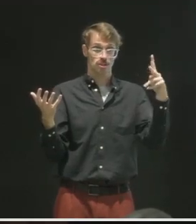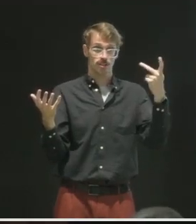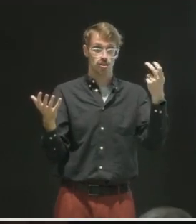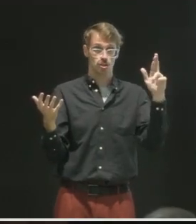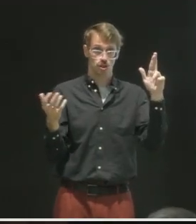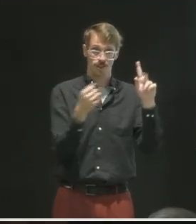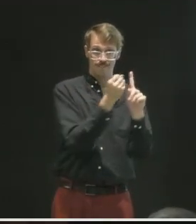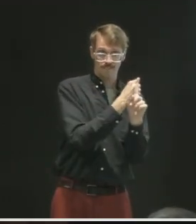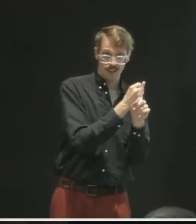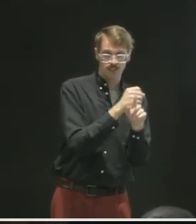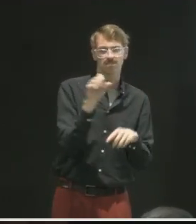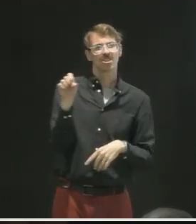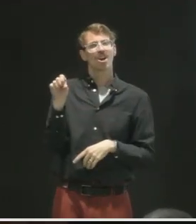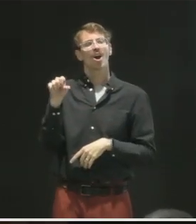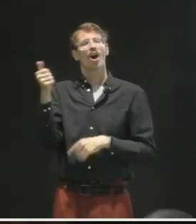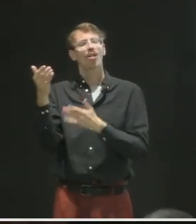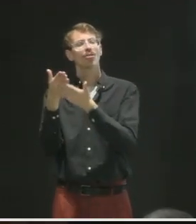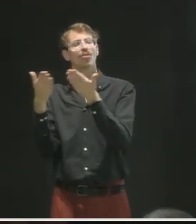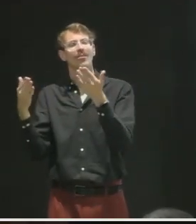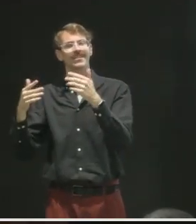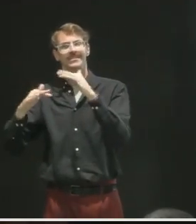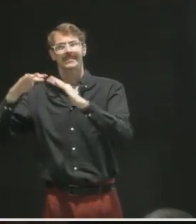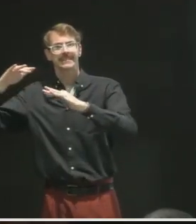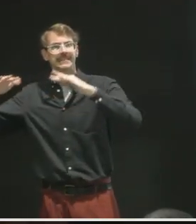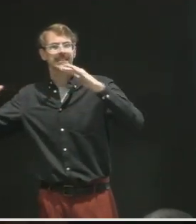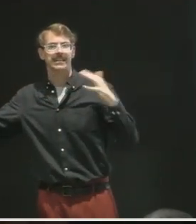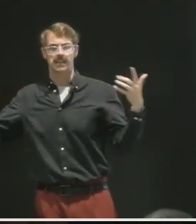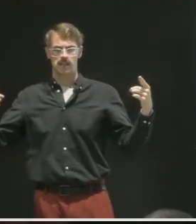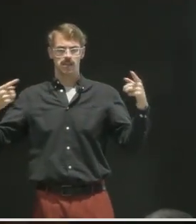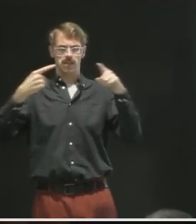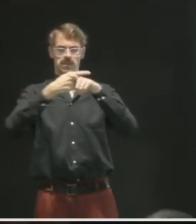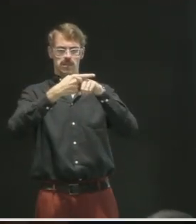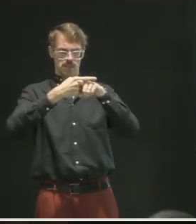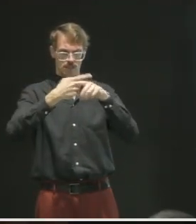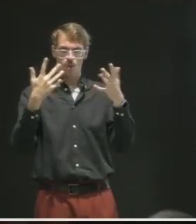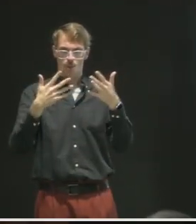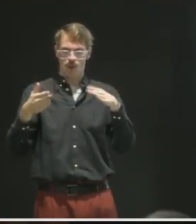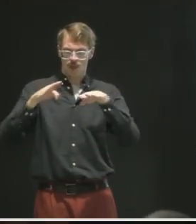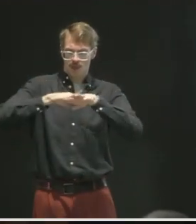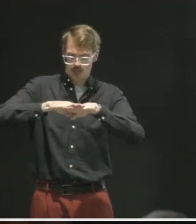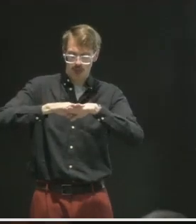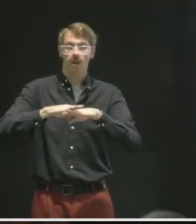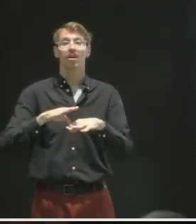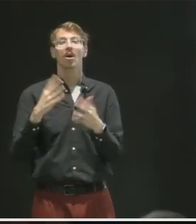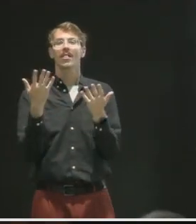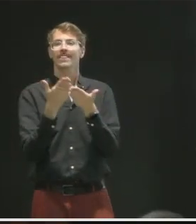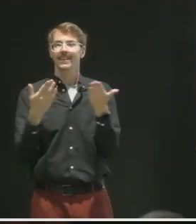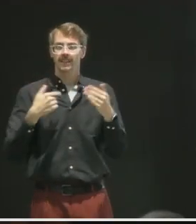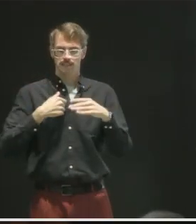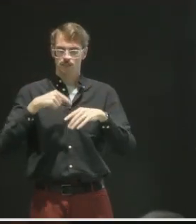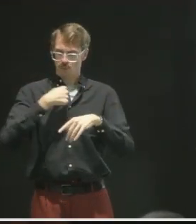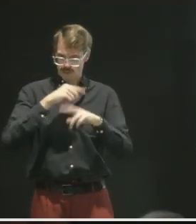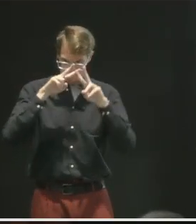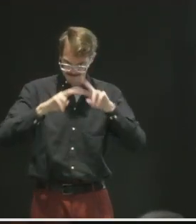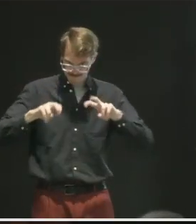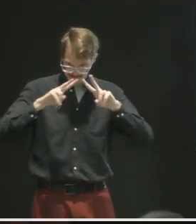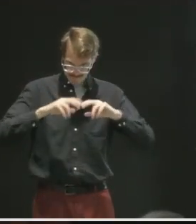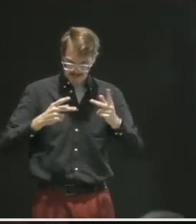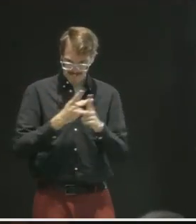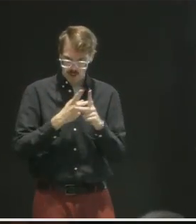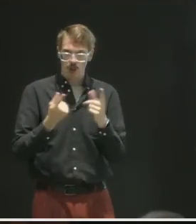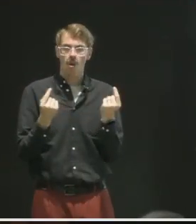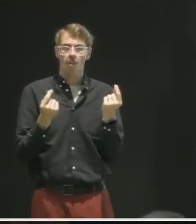gender-based violence and other forms of vulnerability, and what are the things you have to take into consideration. But the important part of it, I think the useful part of